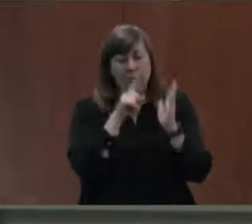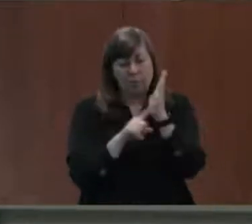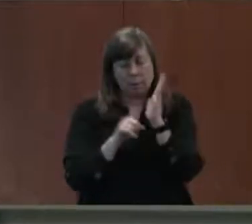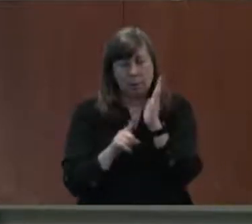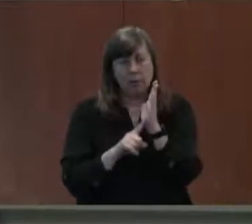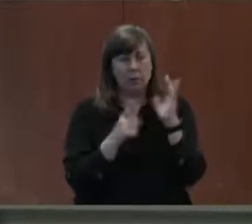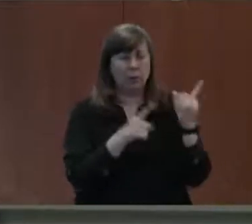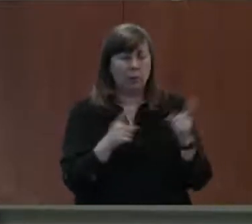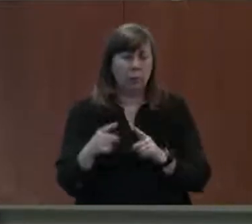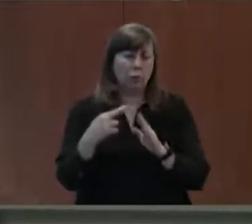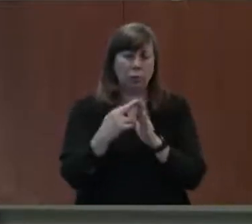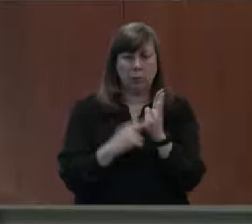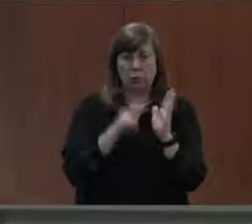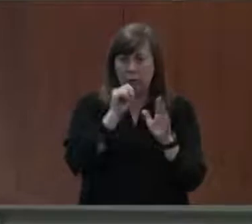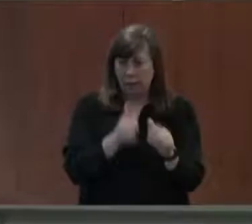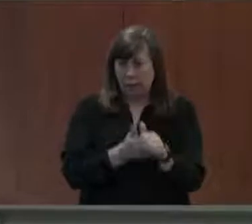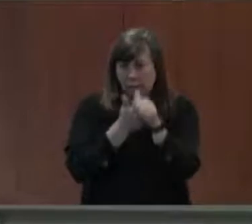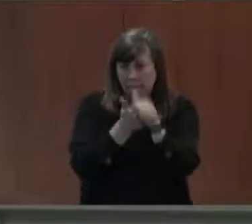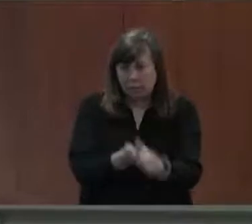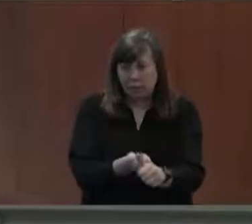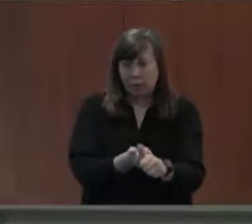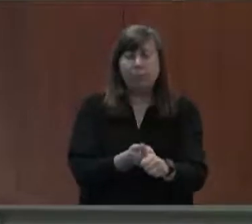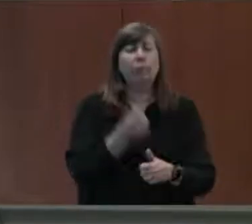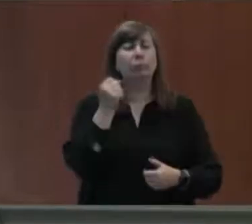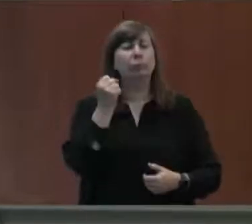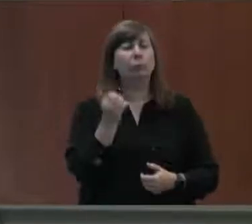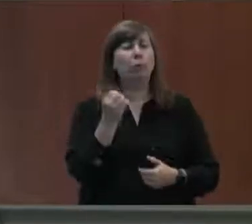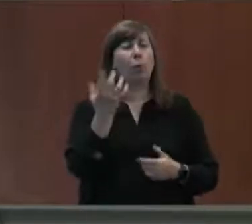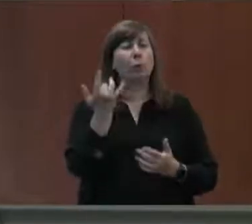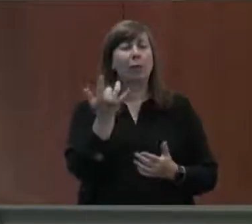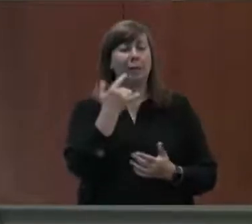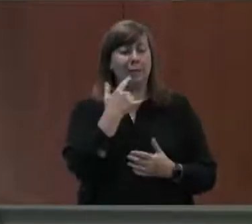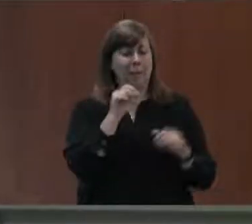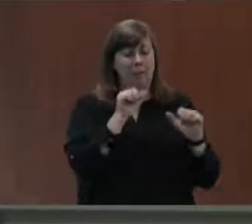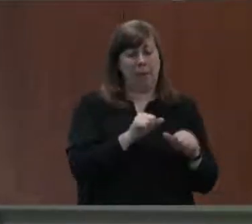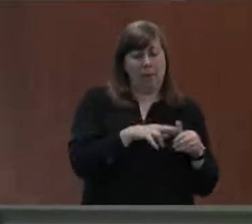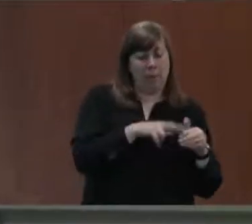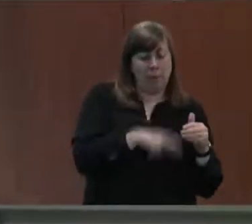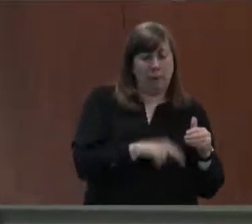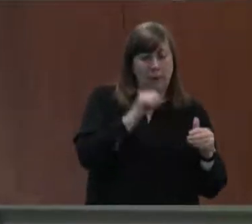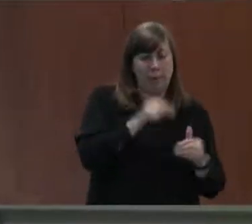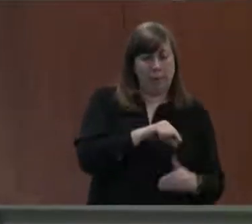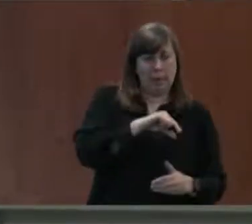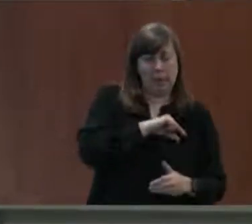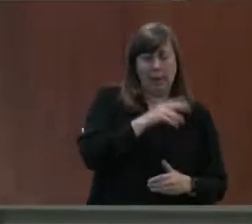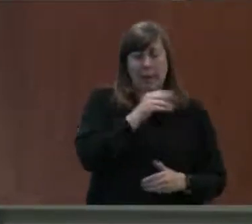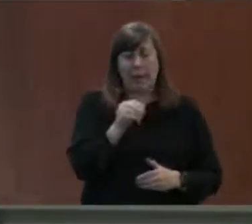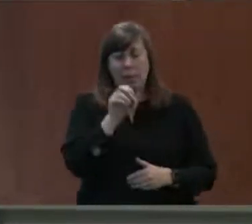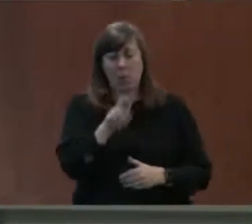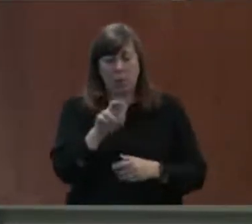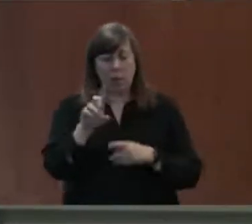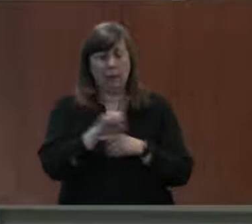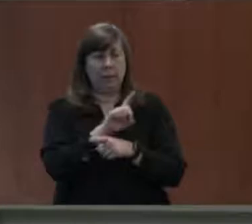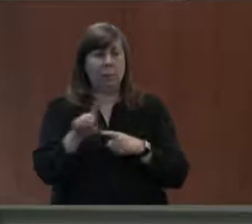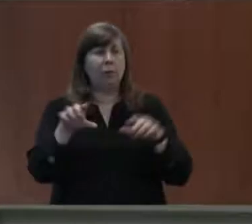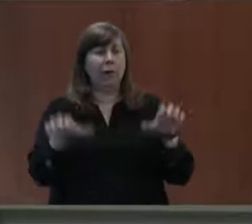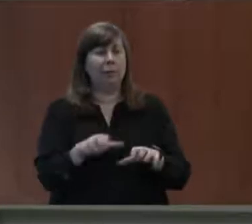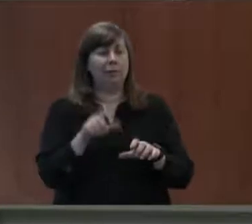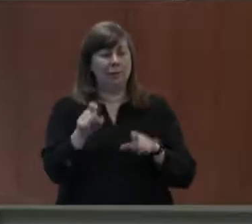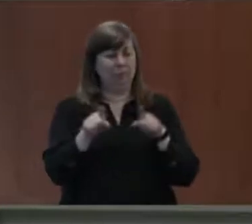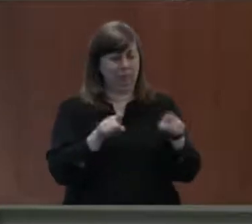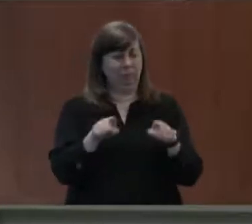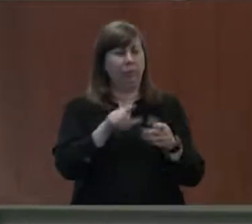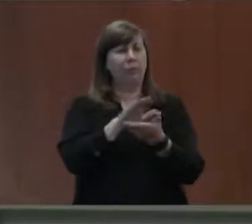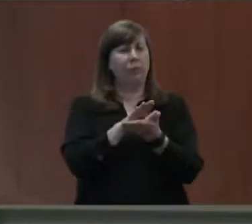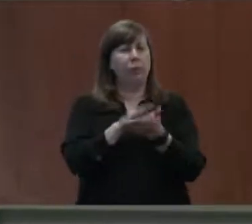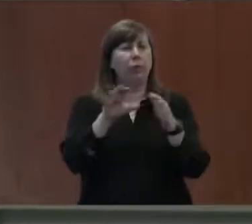investigations that occur if rules are not followed. So while it says may result in ineligibility and or disciplinary action, it gives you, the schools,